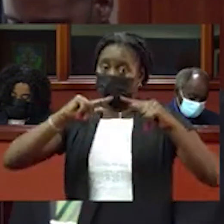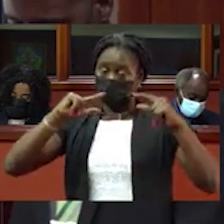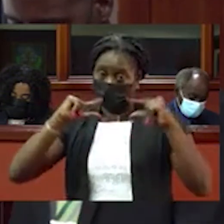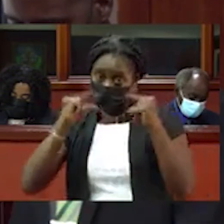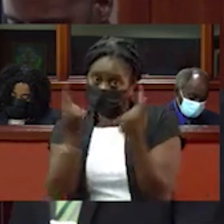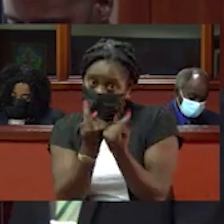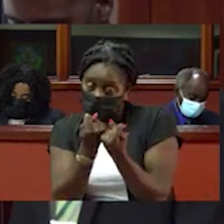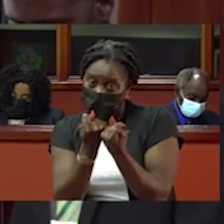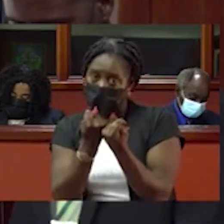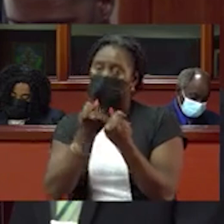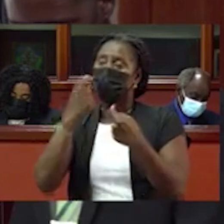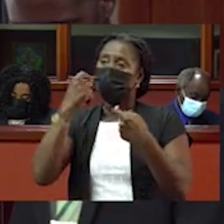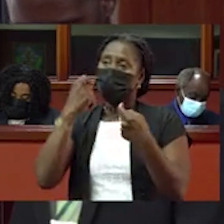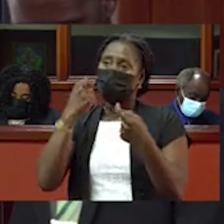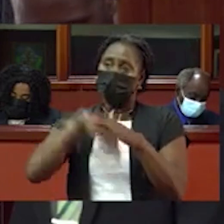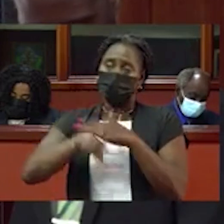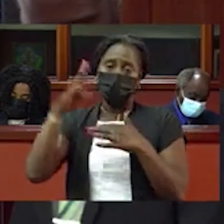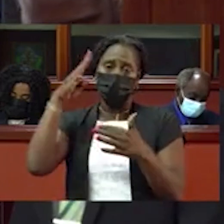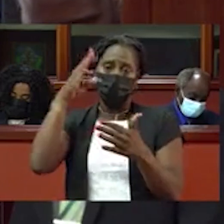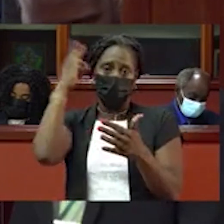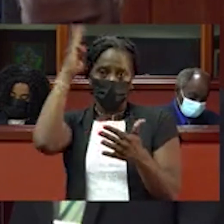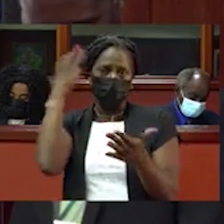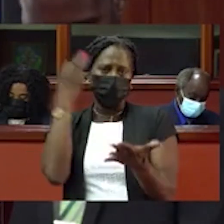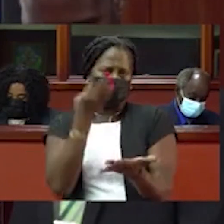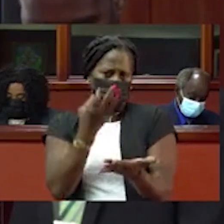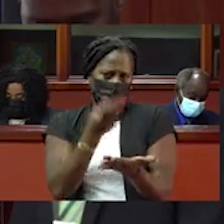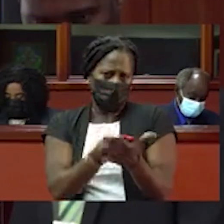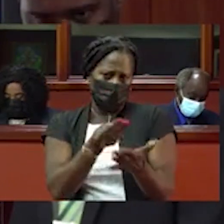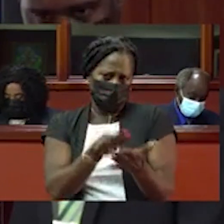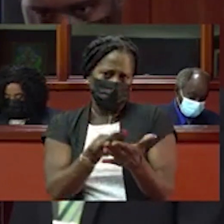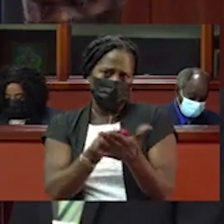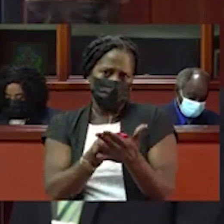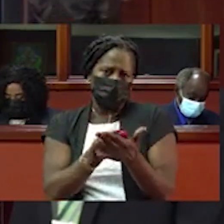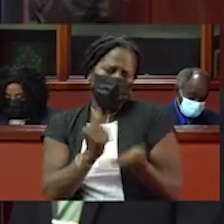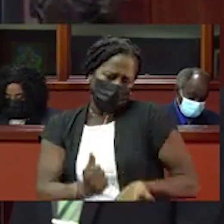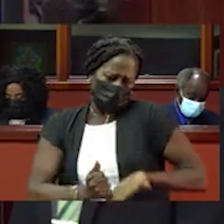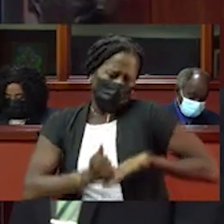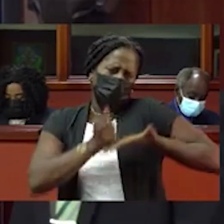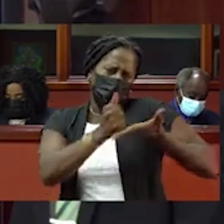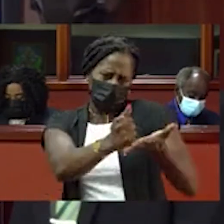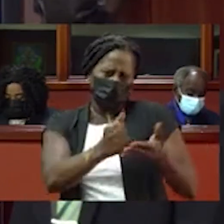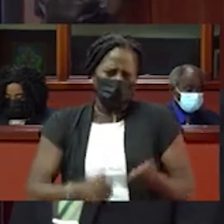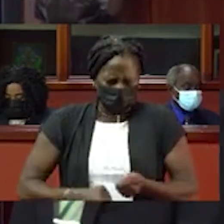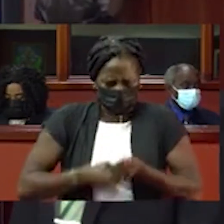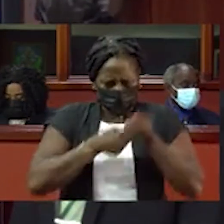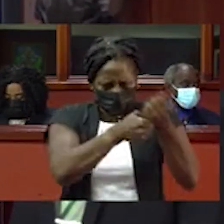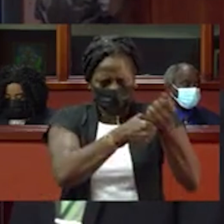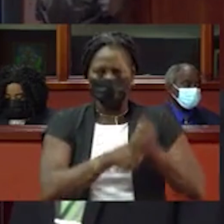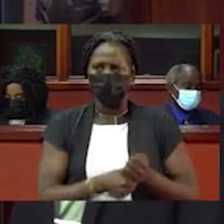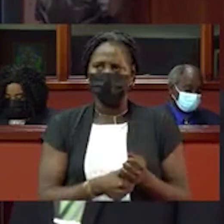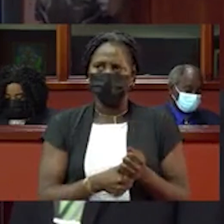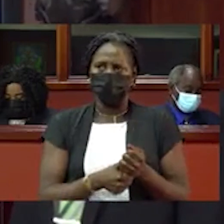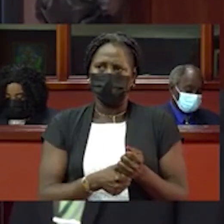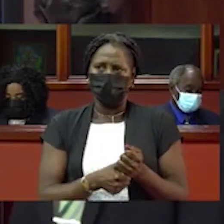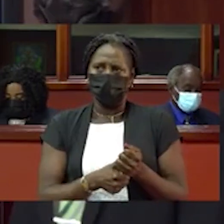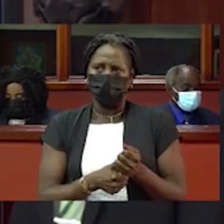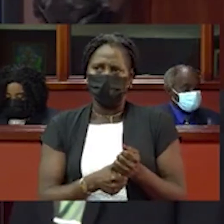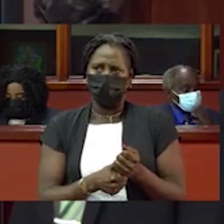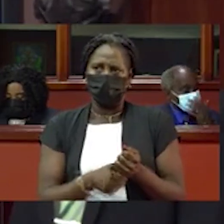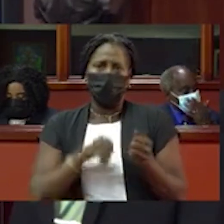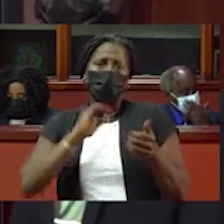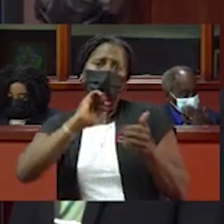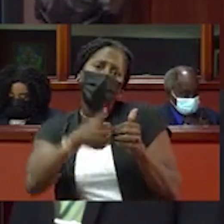within the Ministry of Commerce to lend support through a series of fiscal